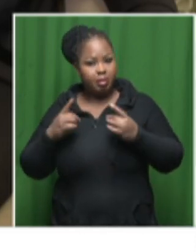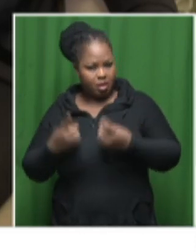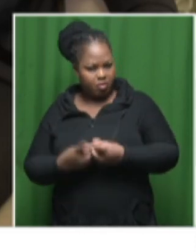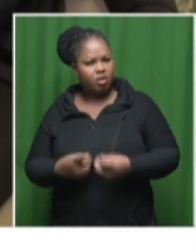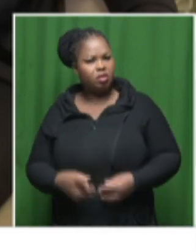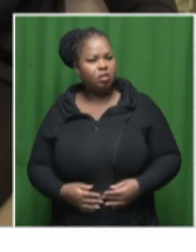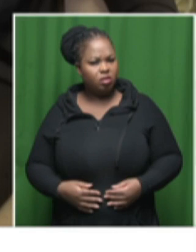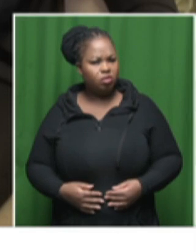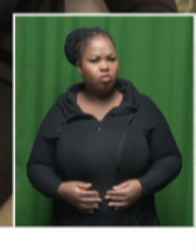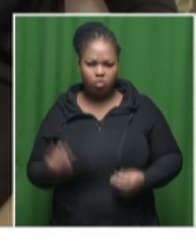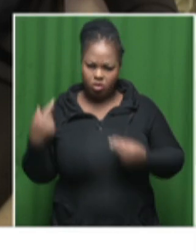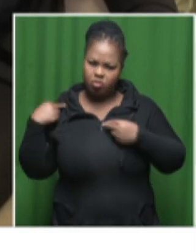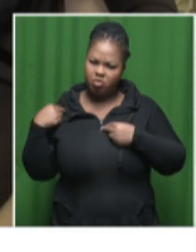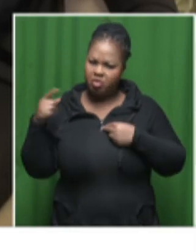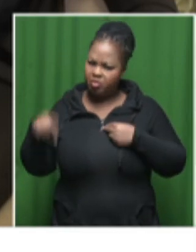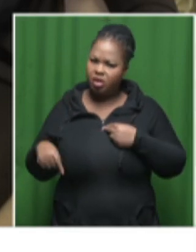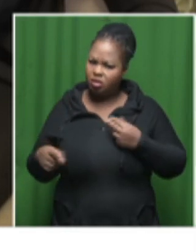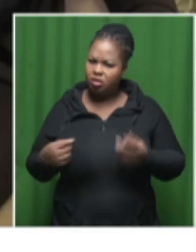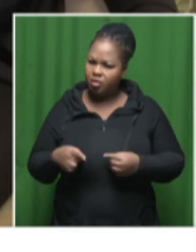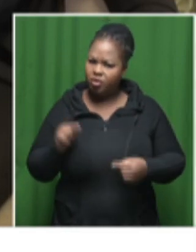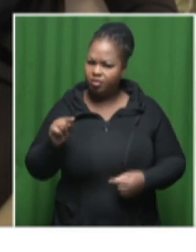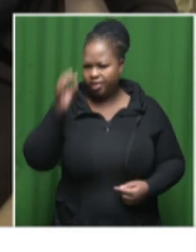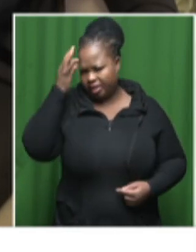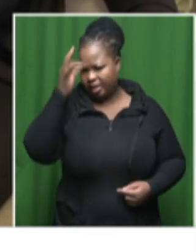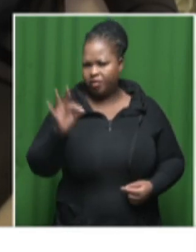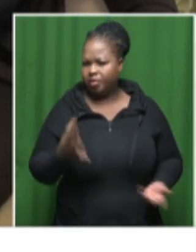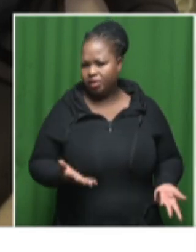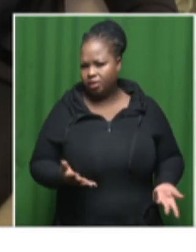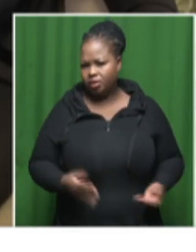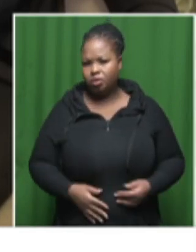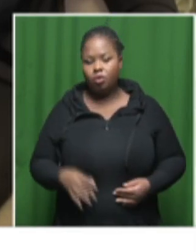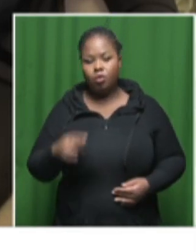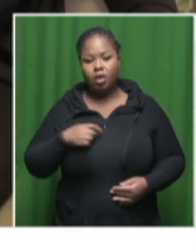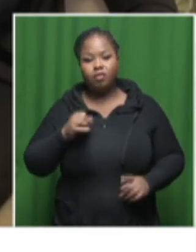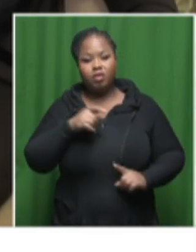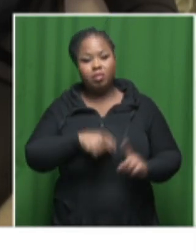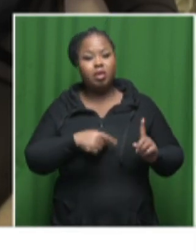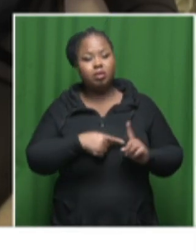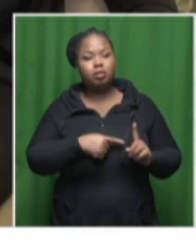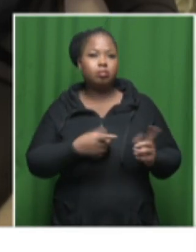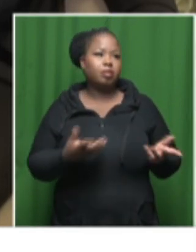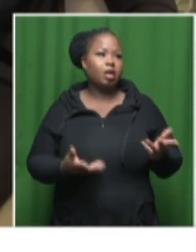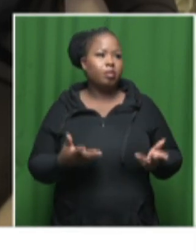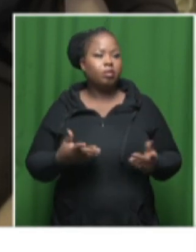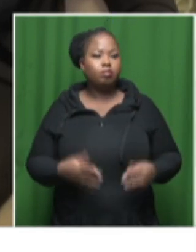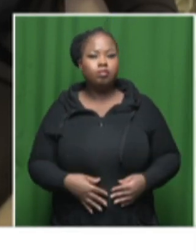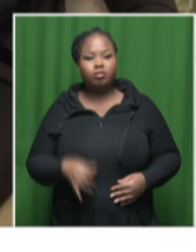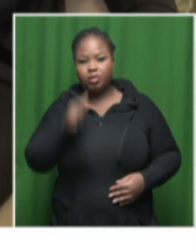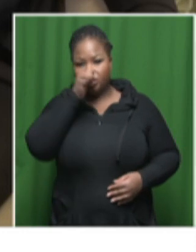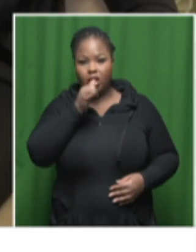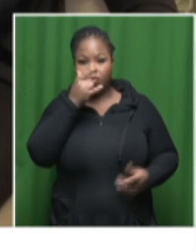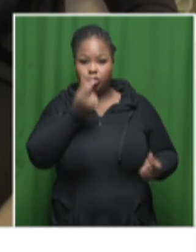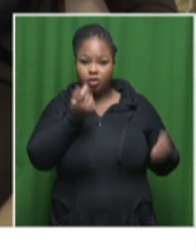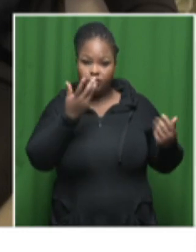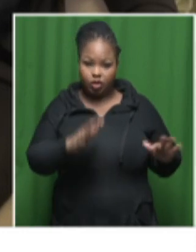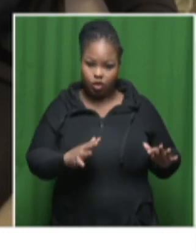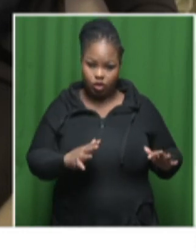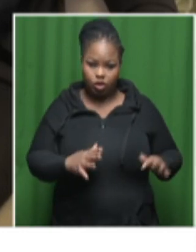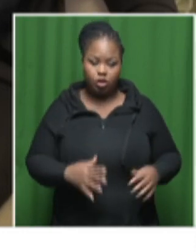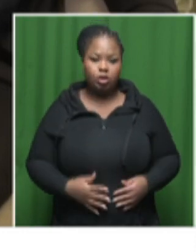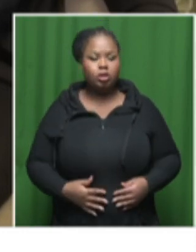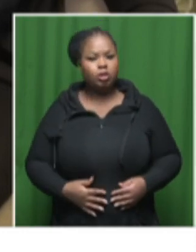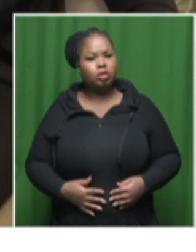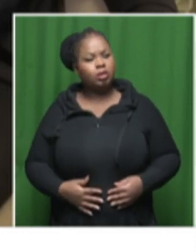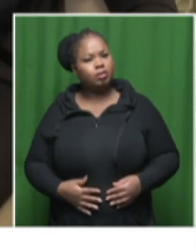have to take some responsibility for that as government, because if someone has offended, if they have done something wrong,